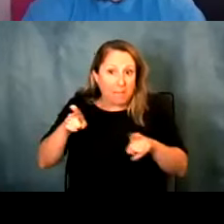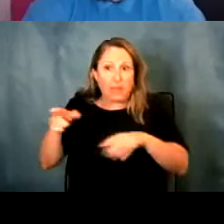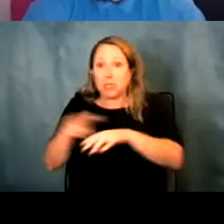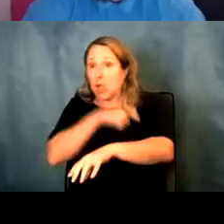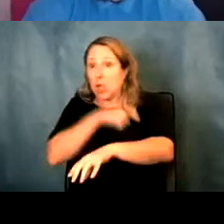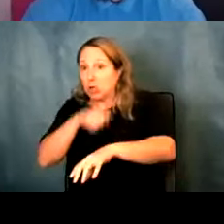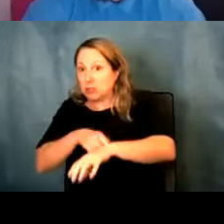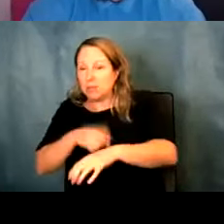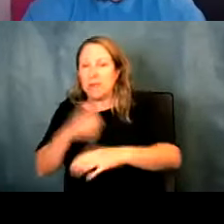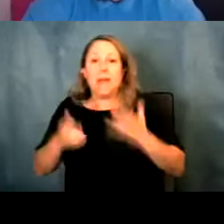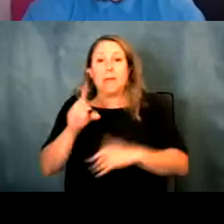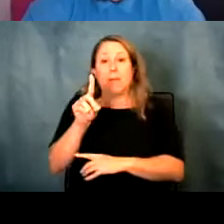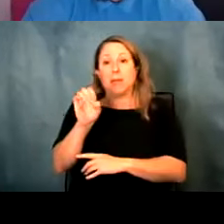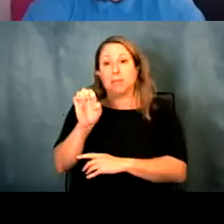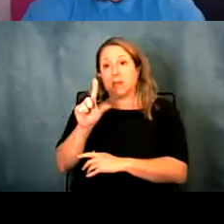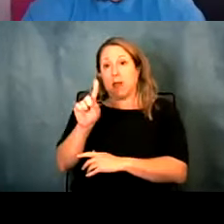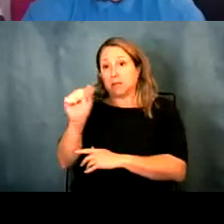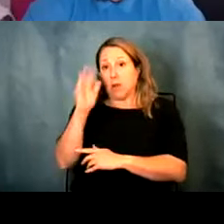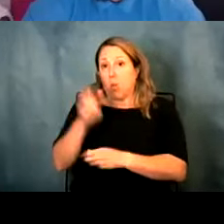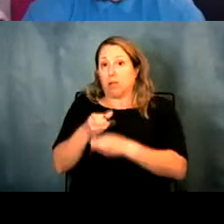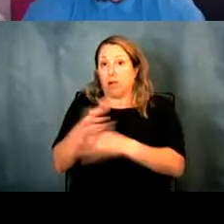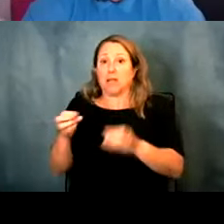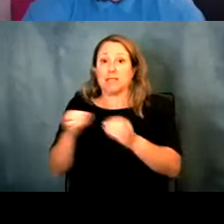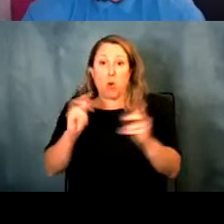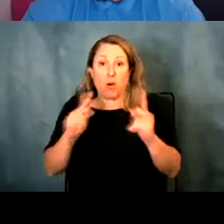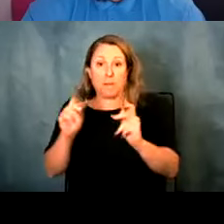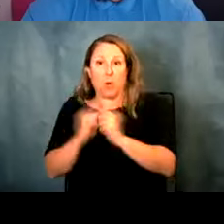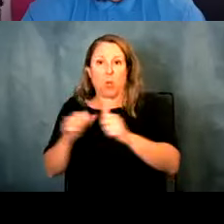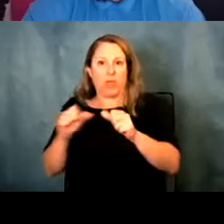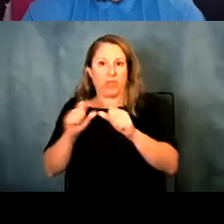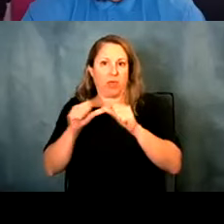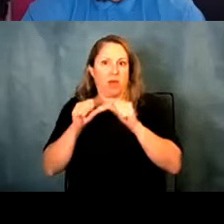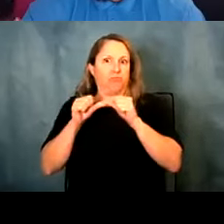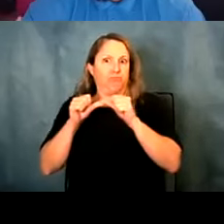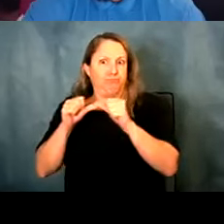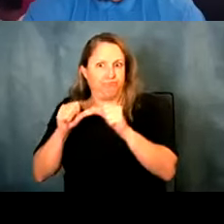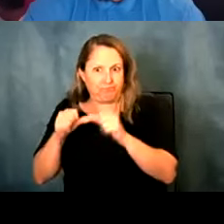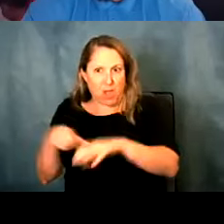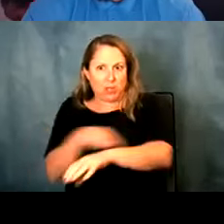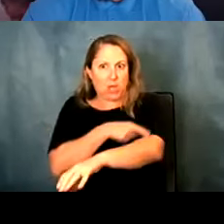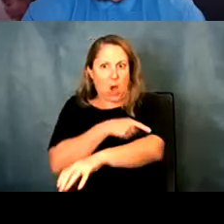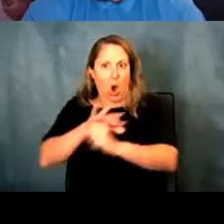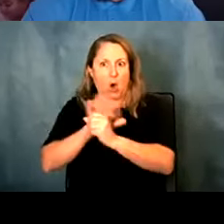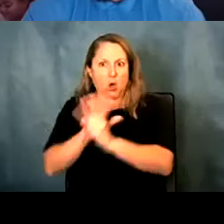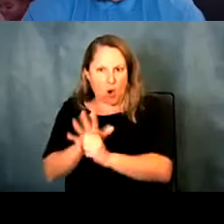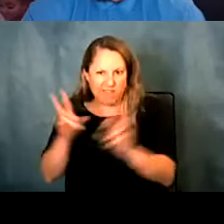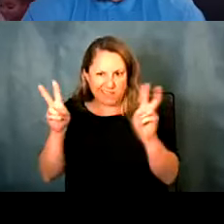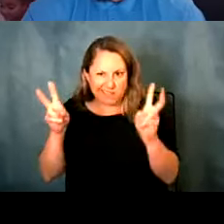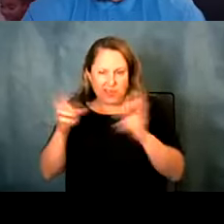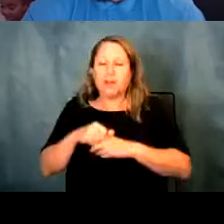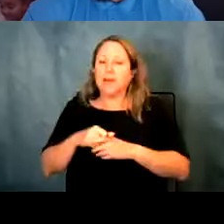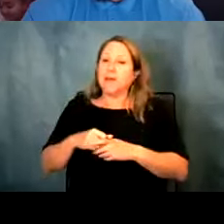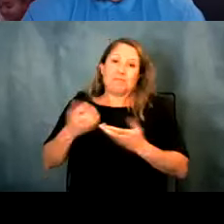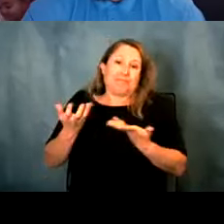haulers, whether or not there will be more people who take longer to recover. Those are the things that we have yet to know about the